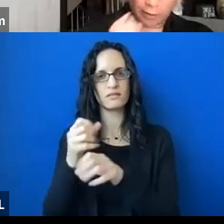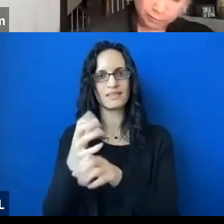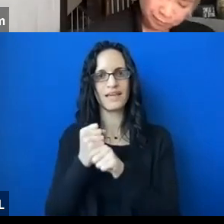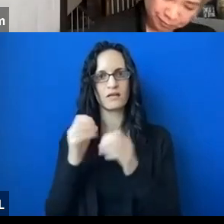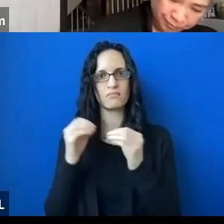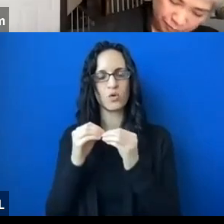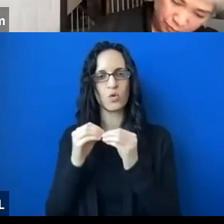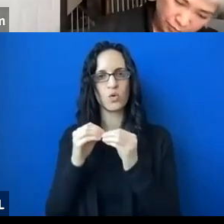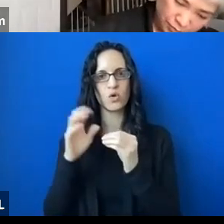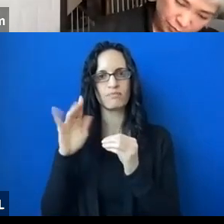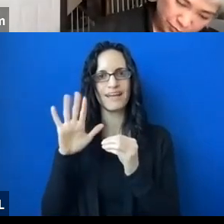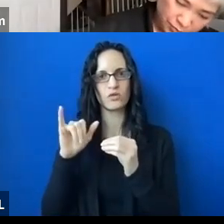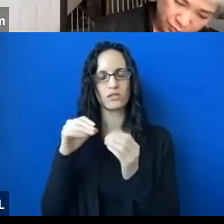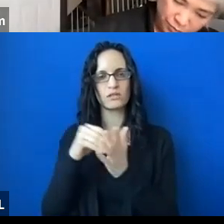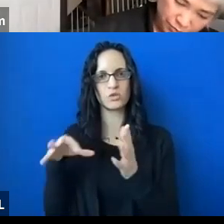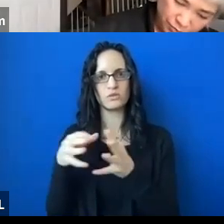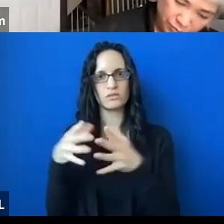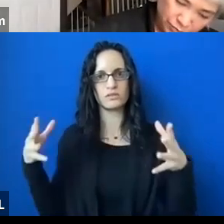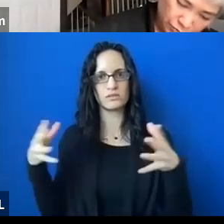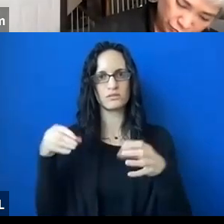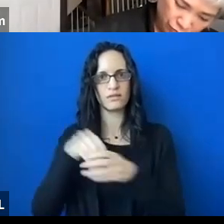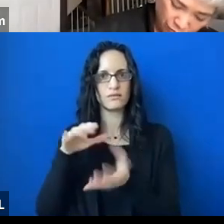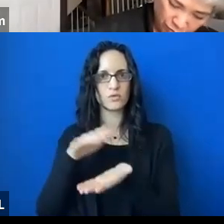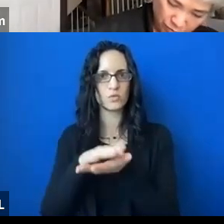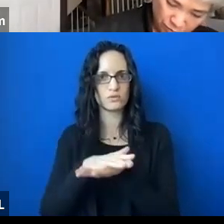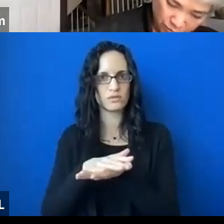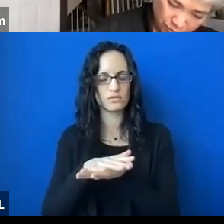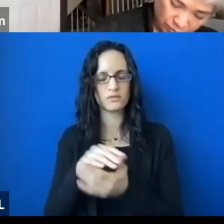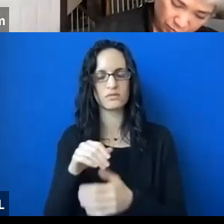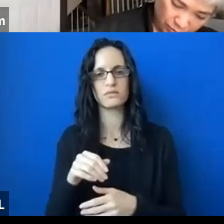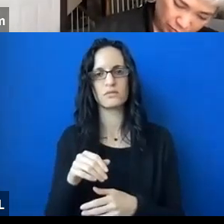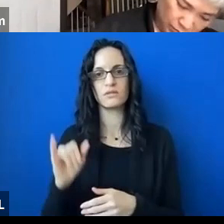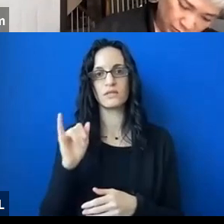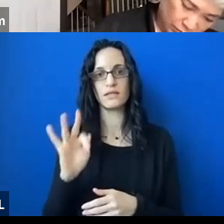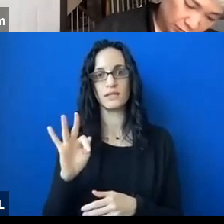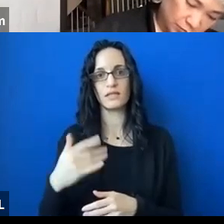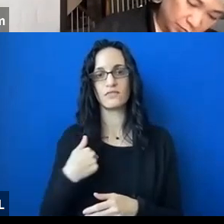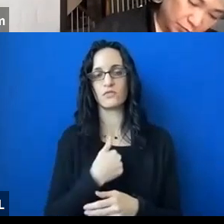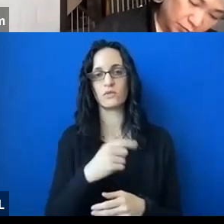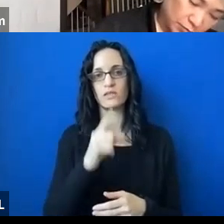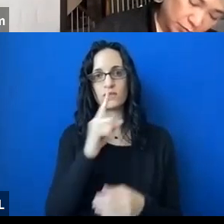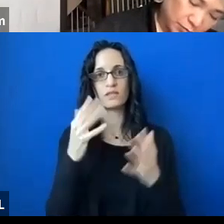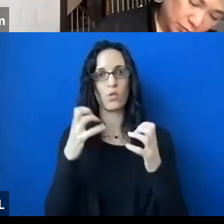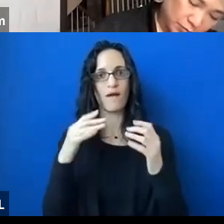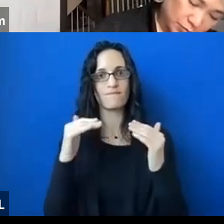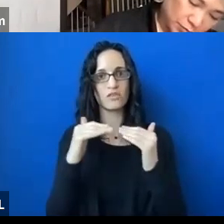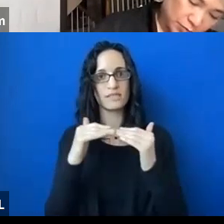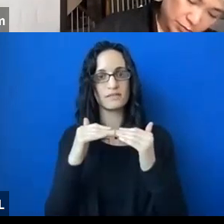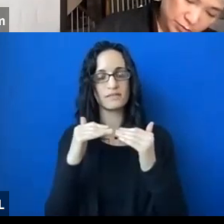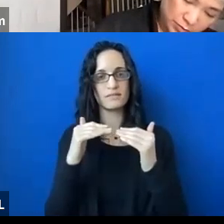minority student into those schools. So if we really want to fairness, we want